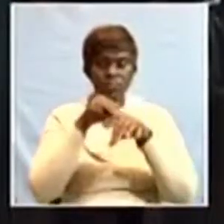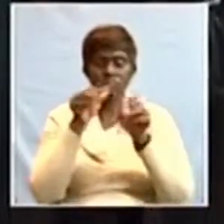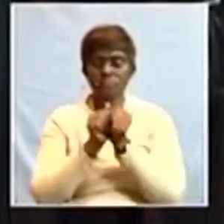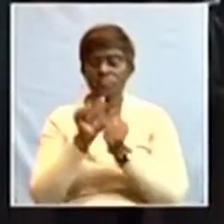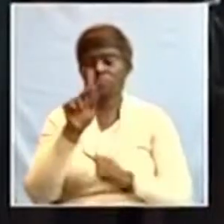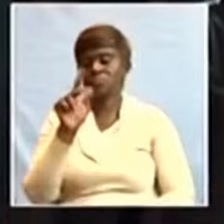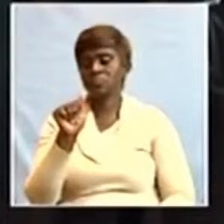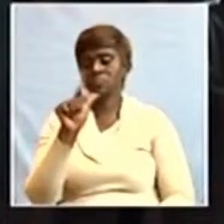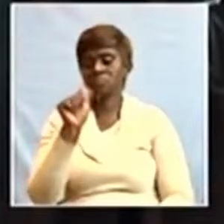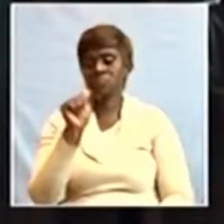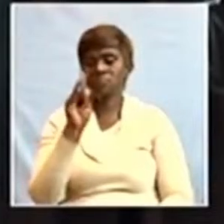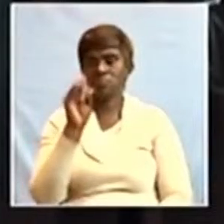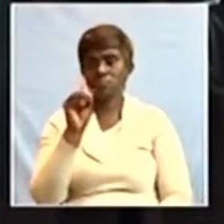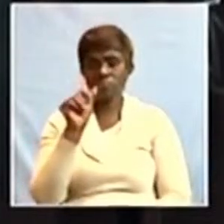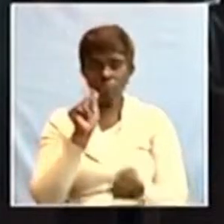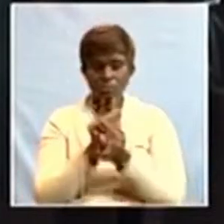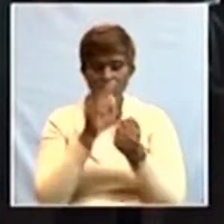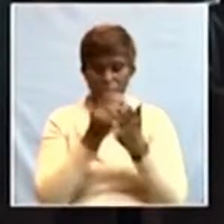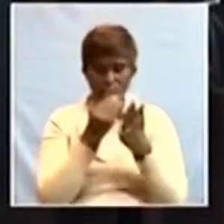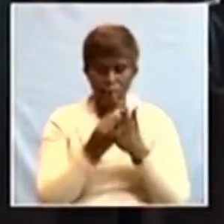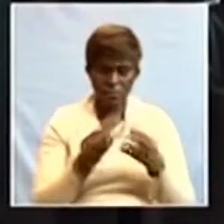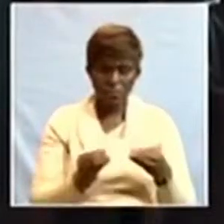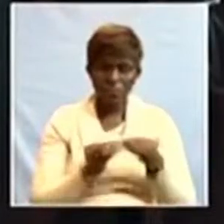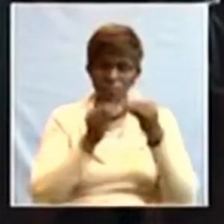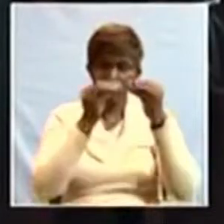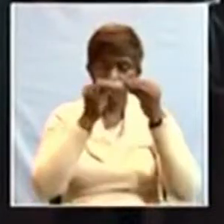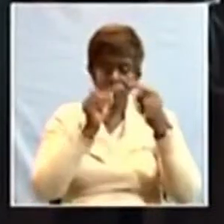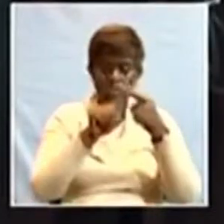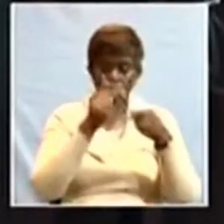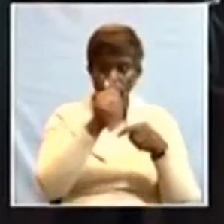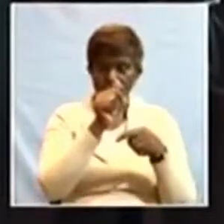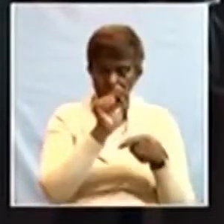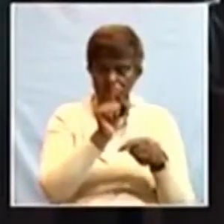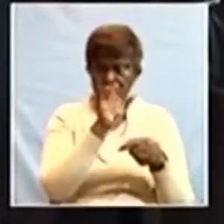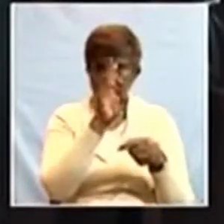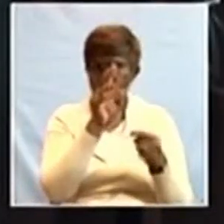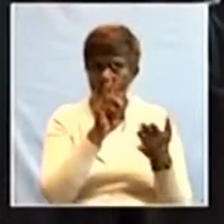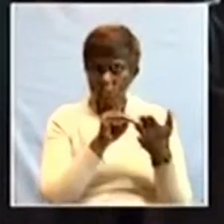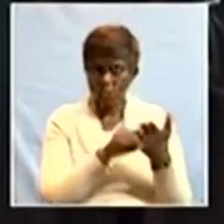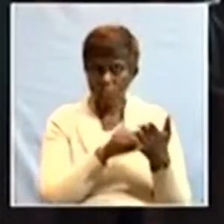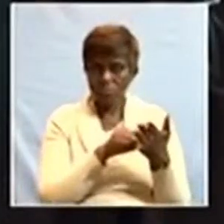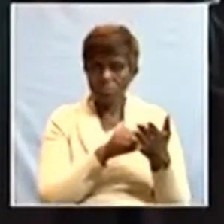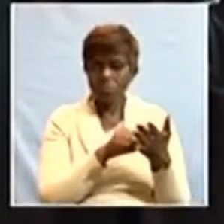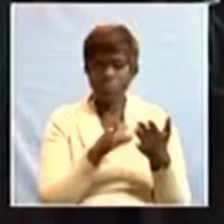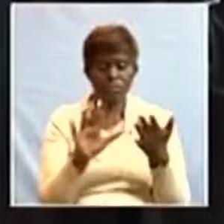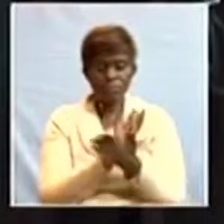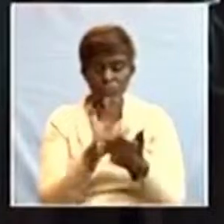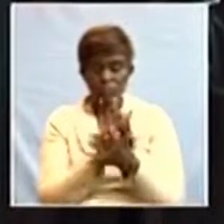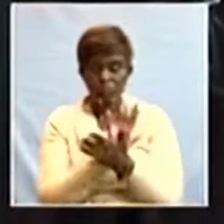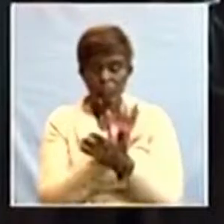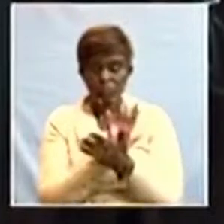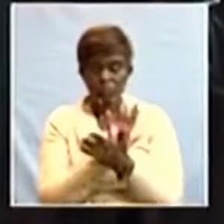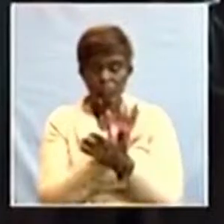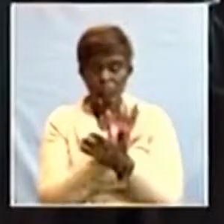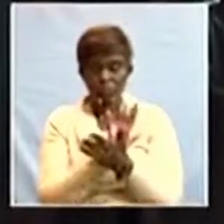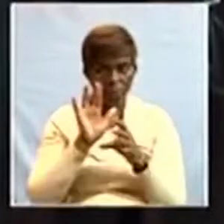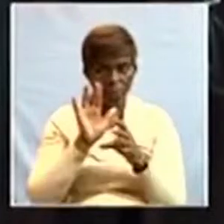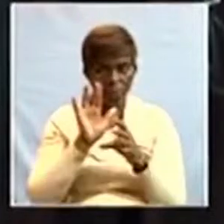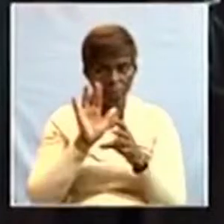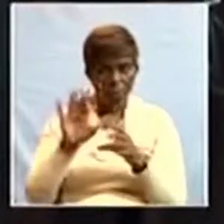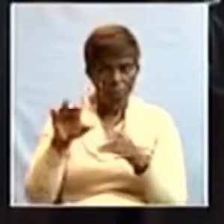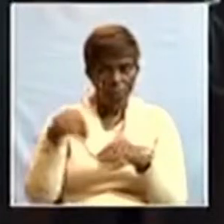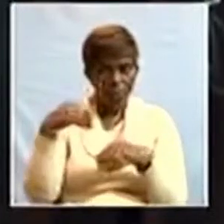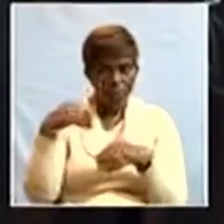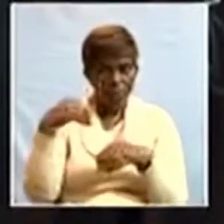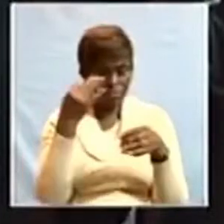Kalabo amounting in total to 10.7 million. Documentation on the